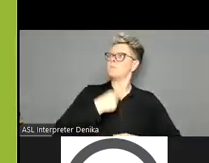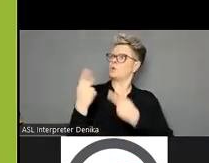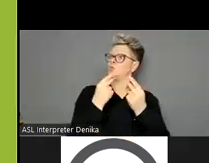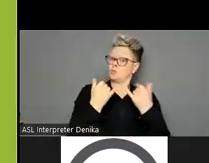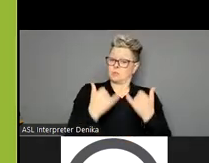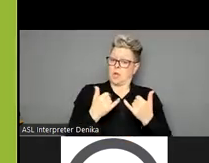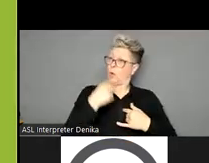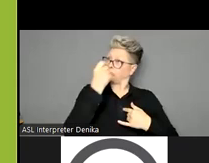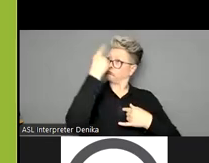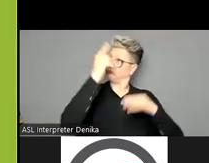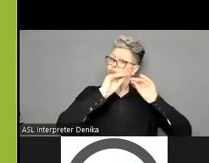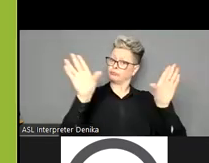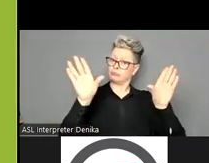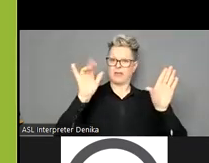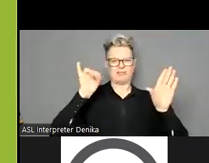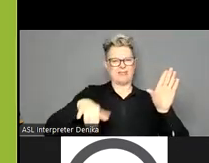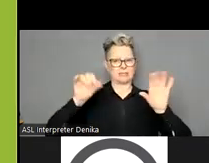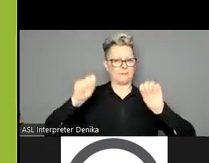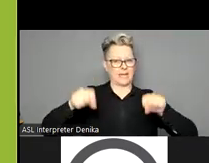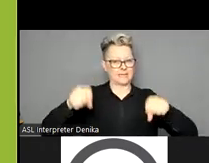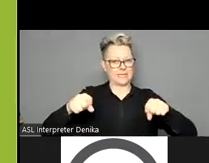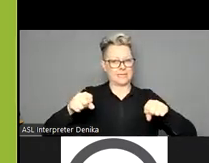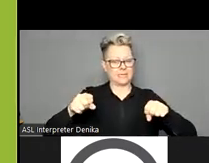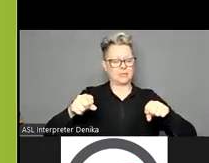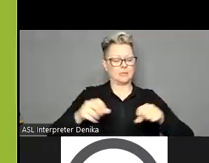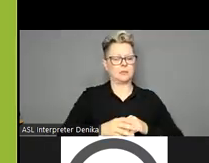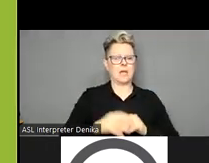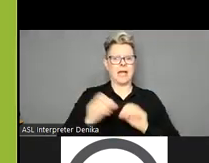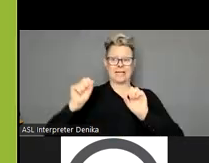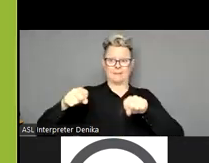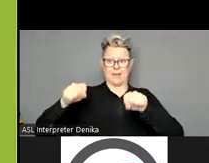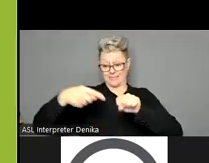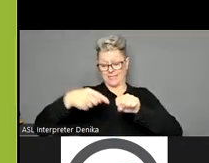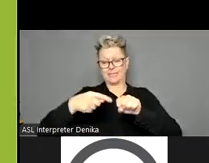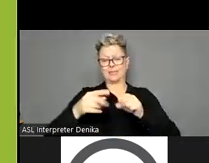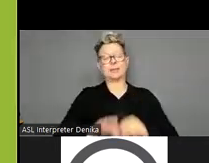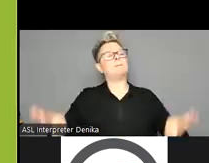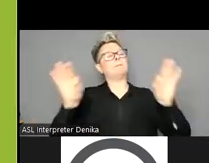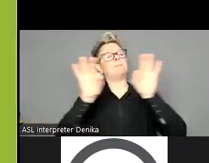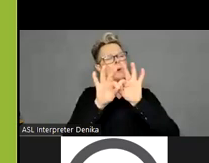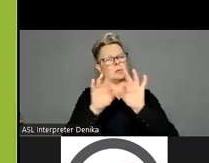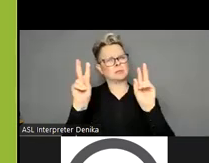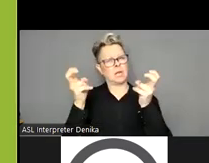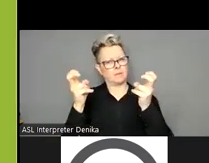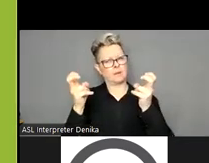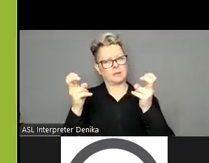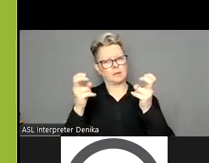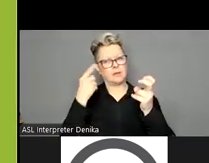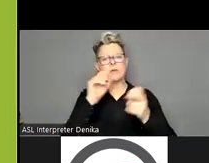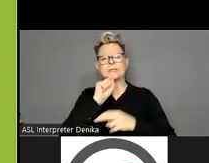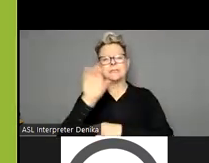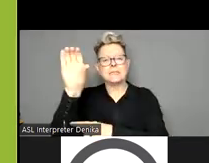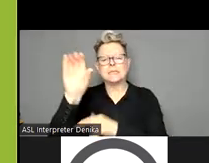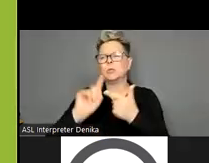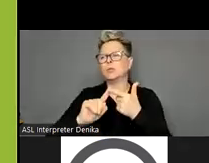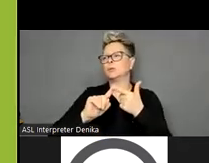capacity is a really interesting and important question, especially for seniors and for people